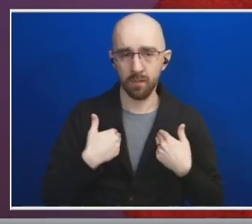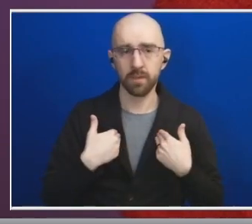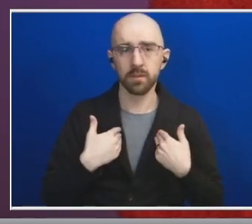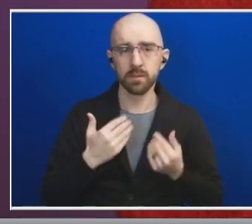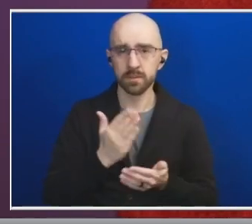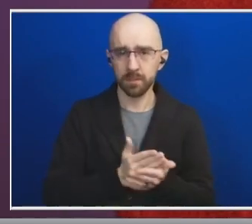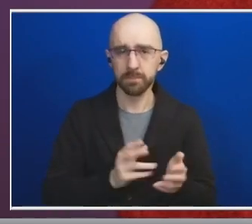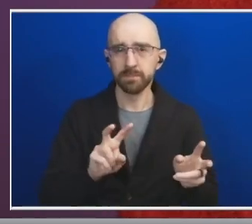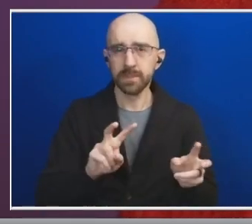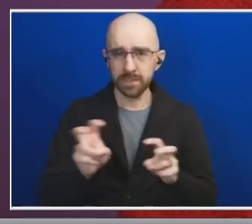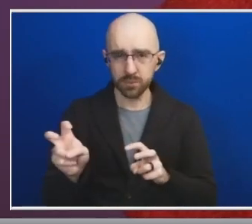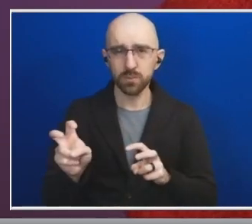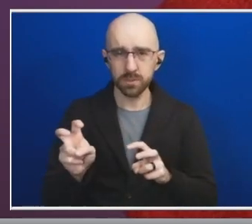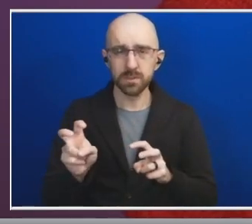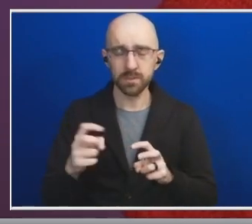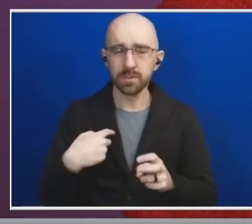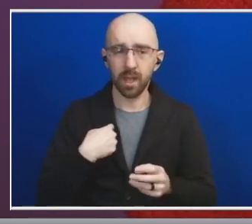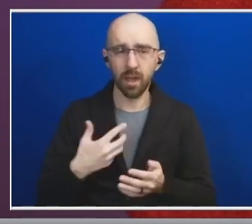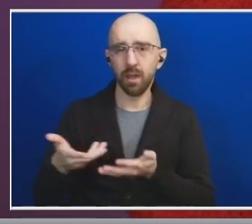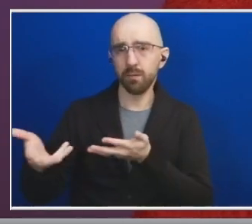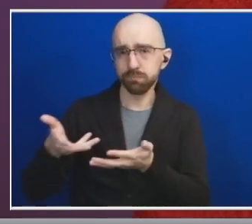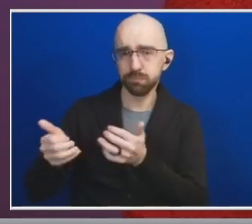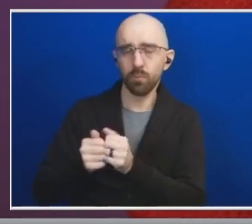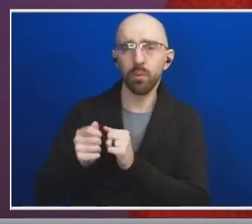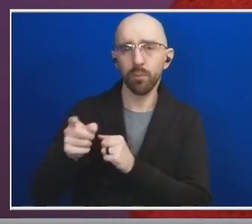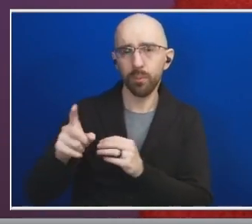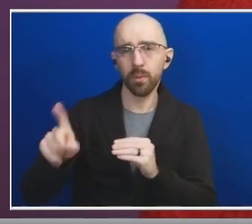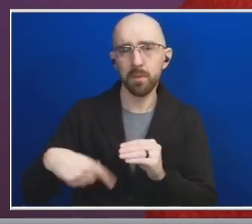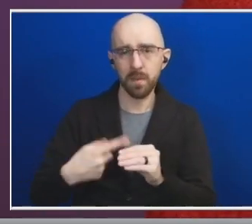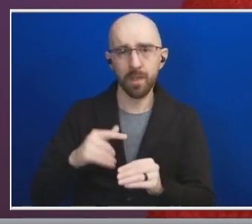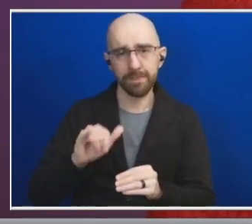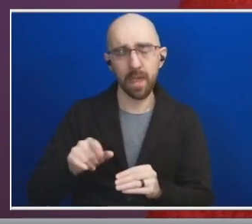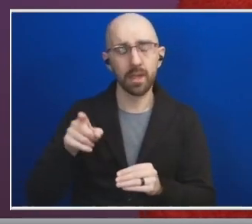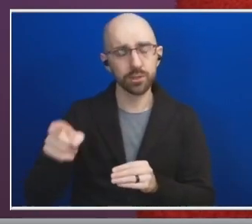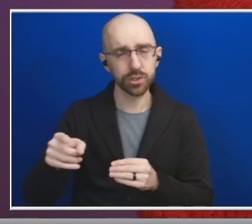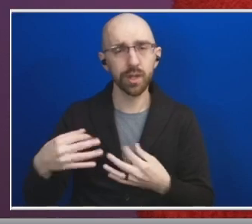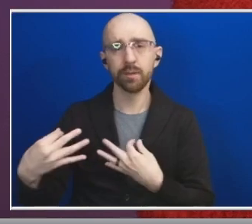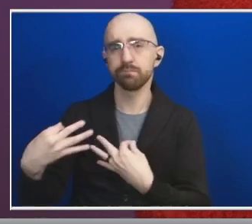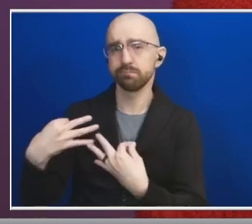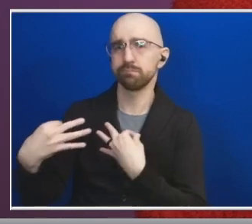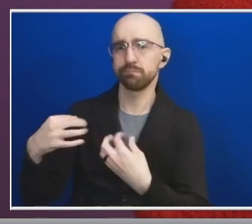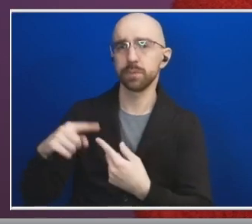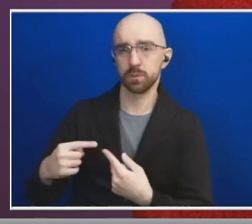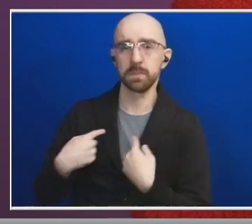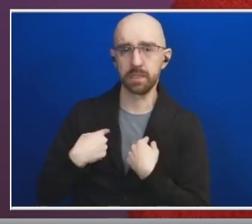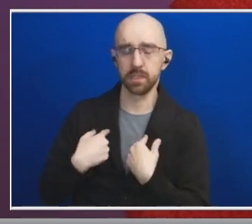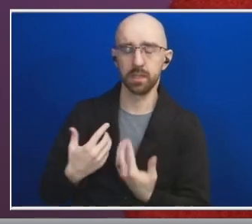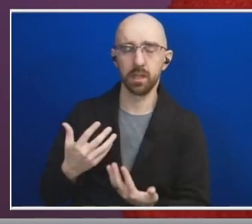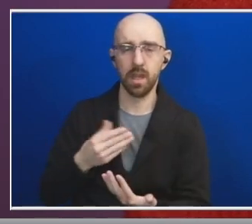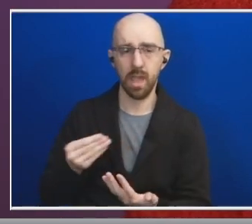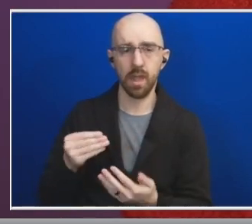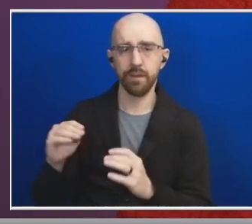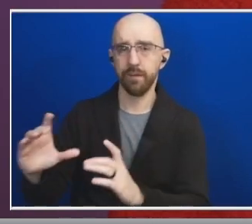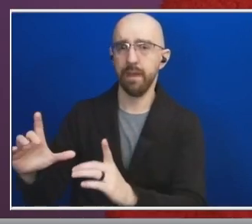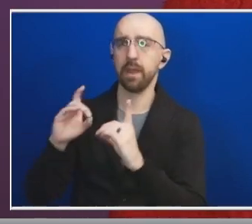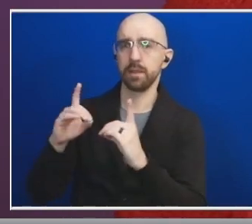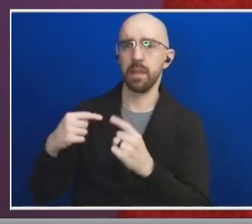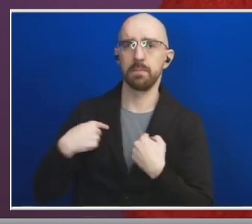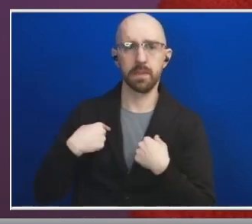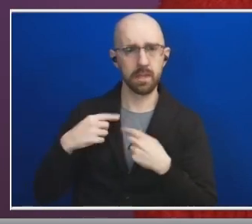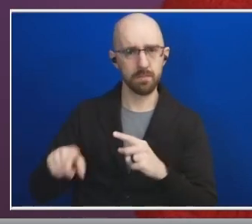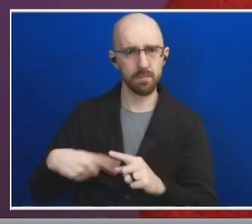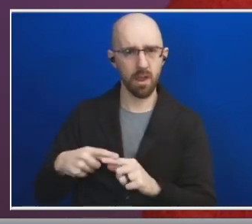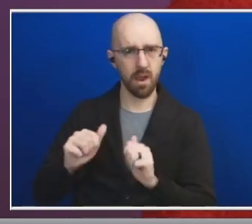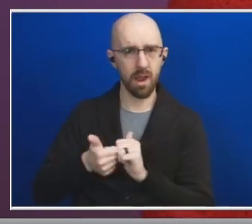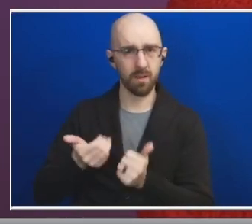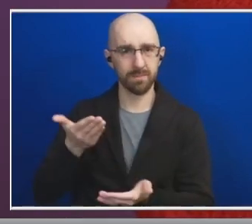issues, I talked to her about it, and she explained that to me. and educated me on how it was probably my age